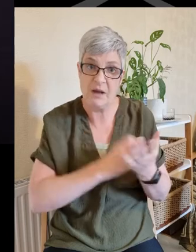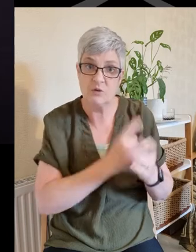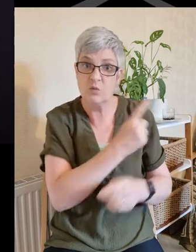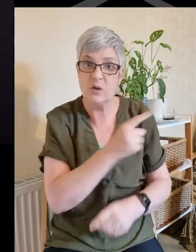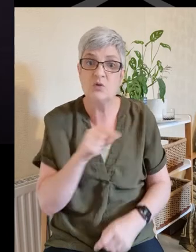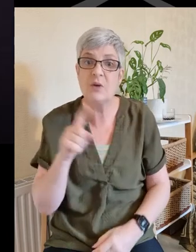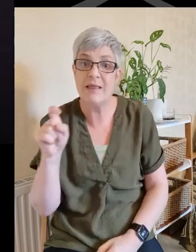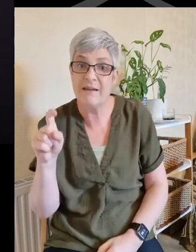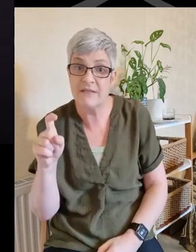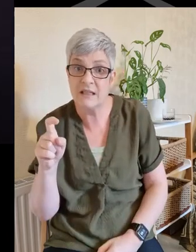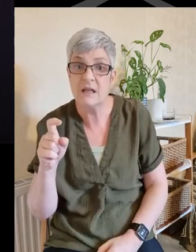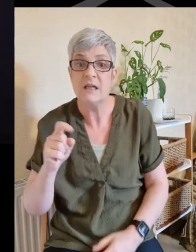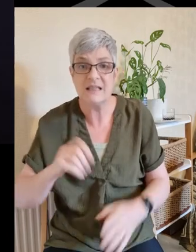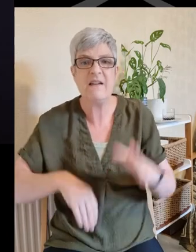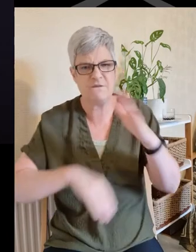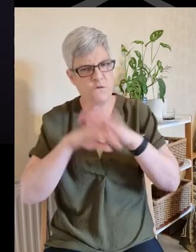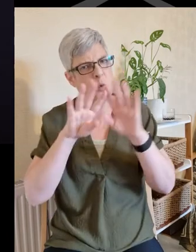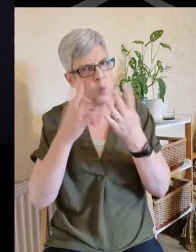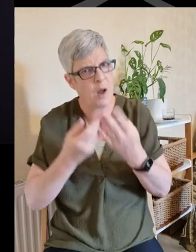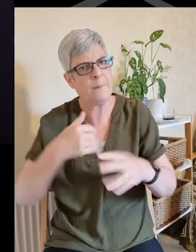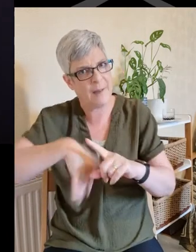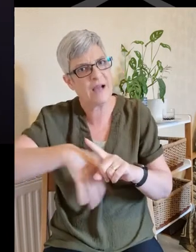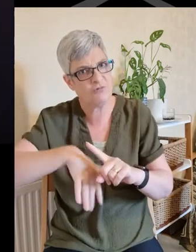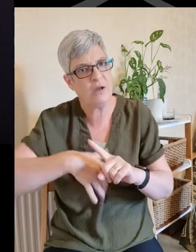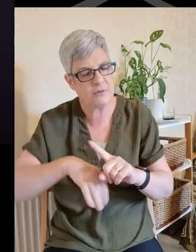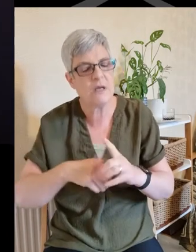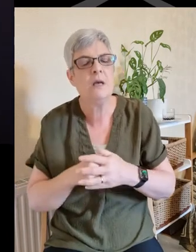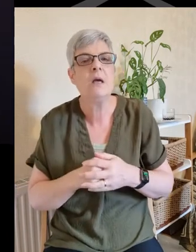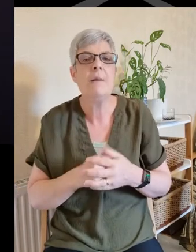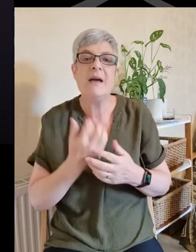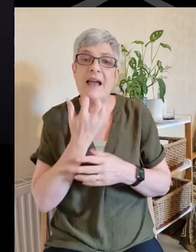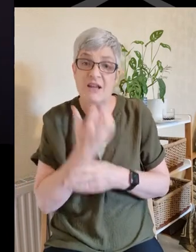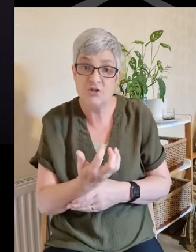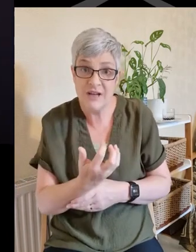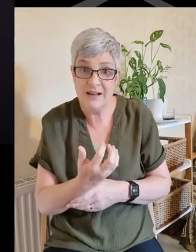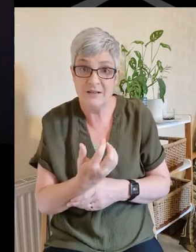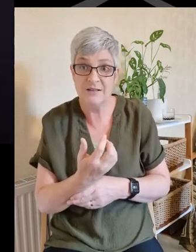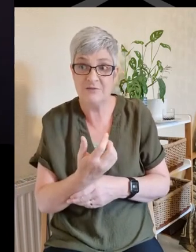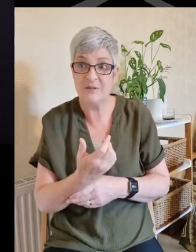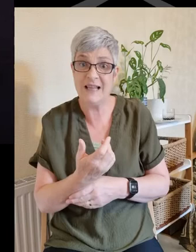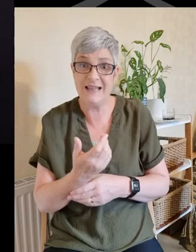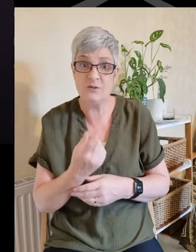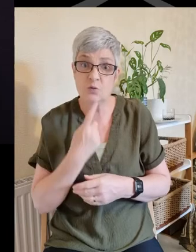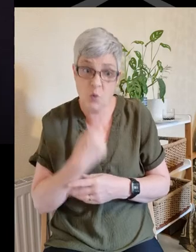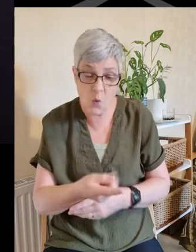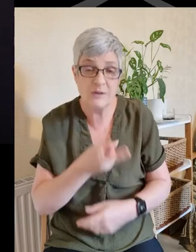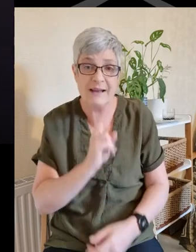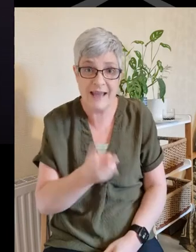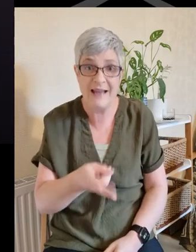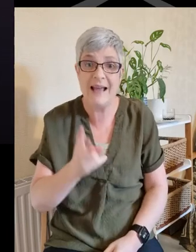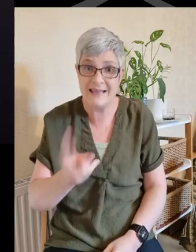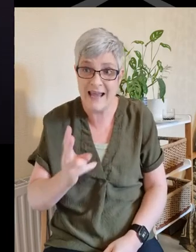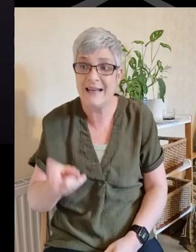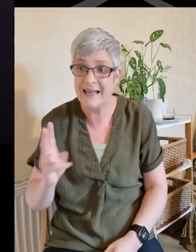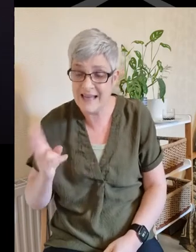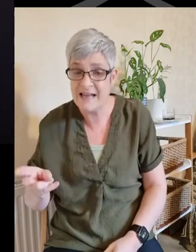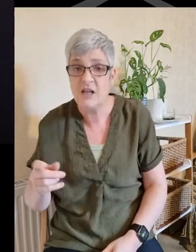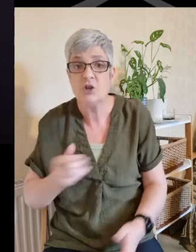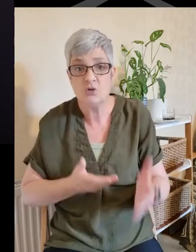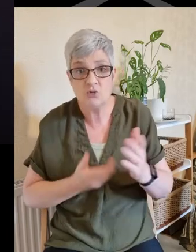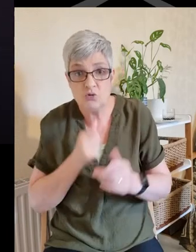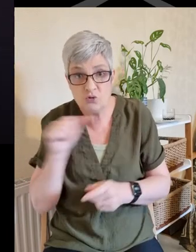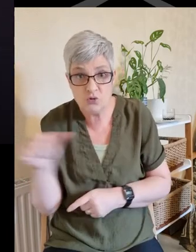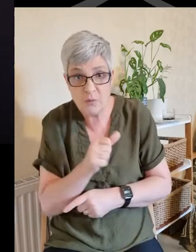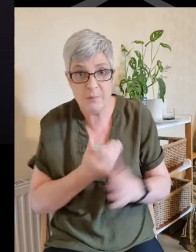background. And Israel's calling time and again was affirmed that they were to be the Lord's witnesses to the nations, the Lord's ambassadors in the